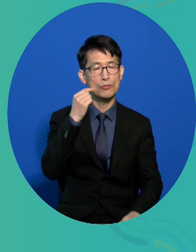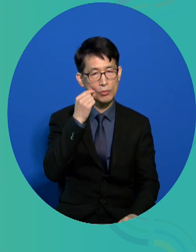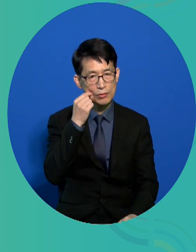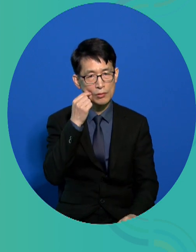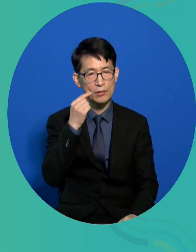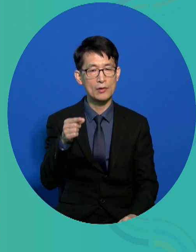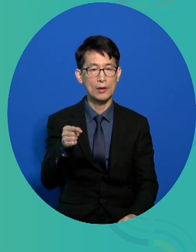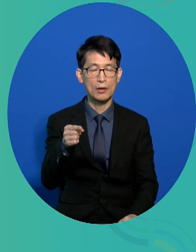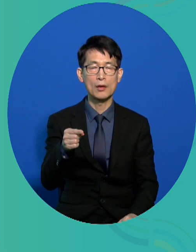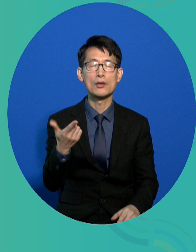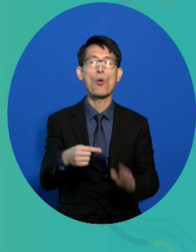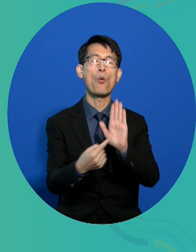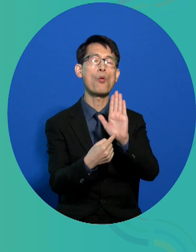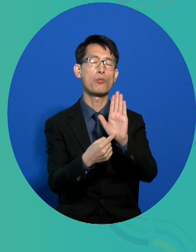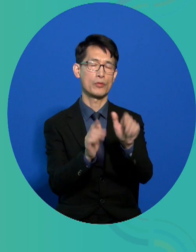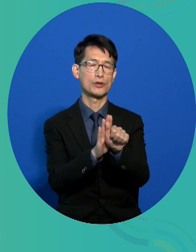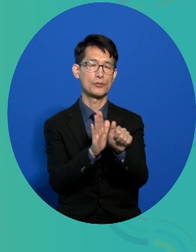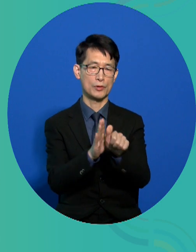without such support